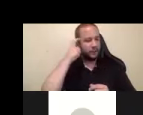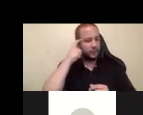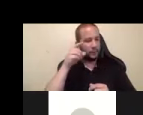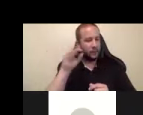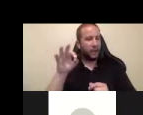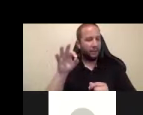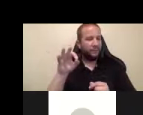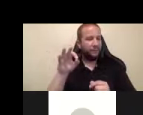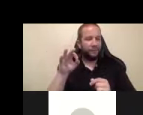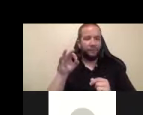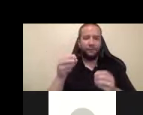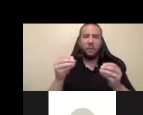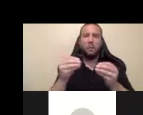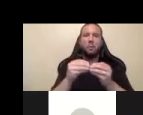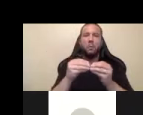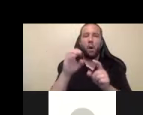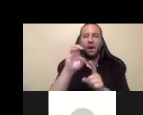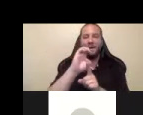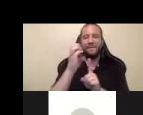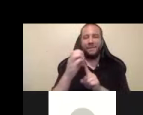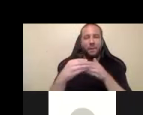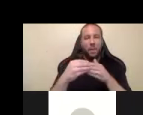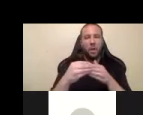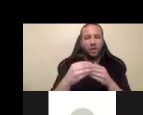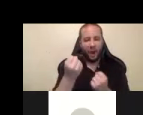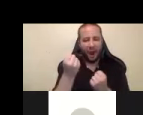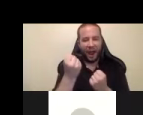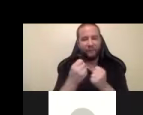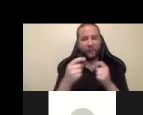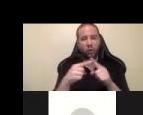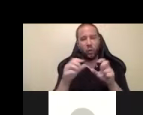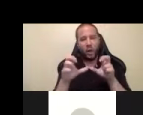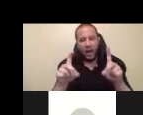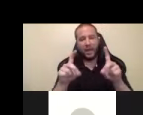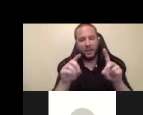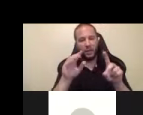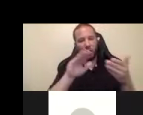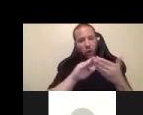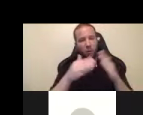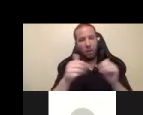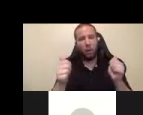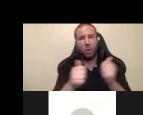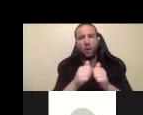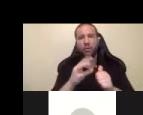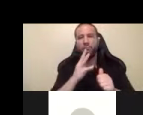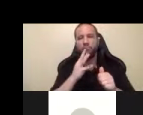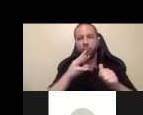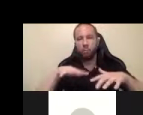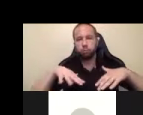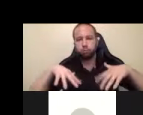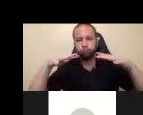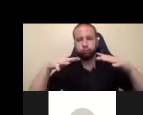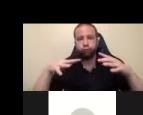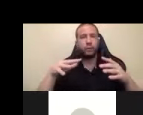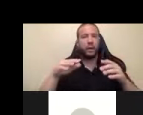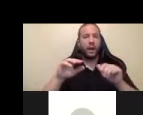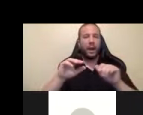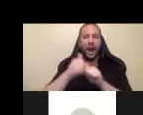environmental leadership and advocacy in terms of educating community about flooding and its correlation